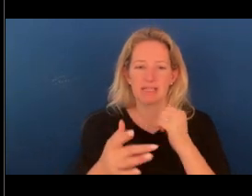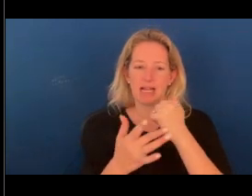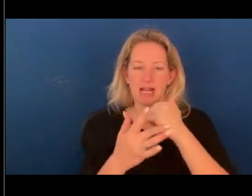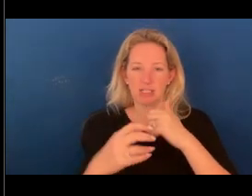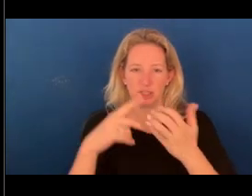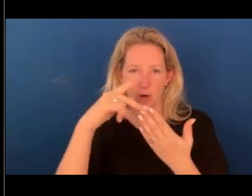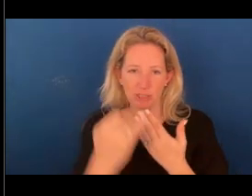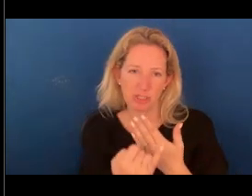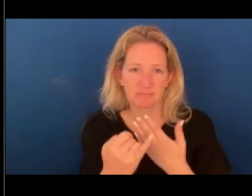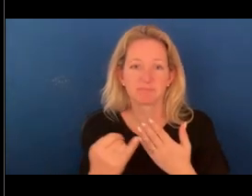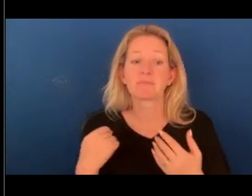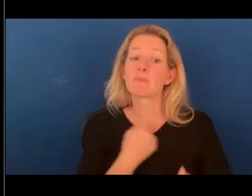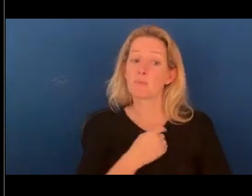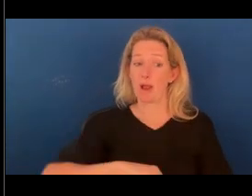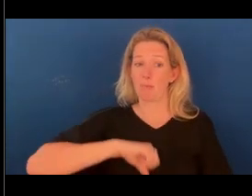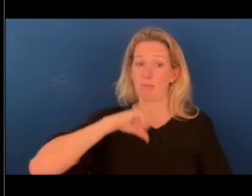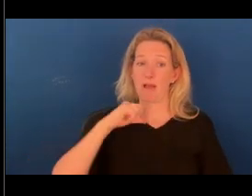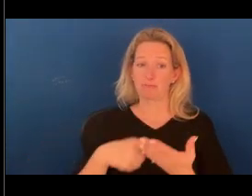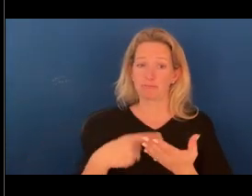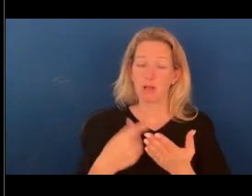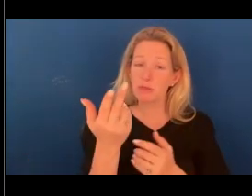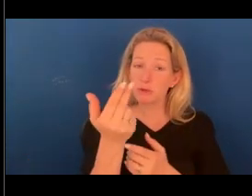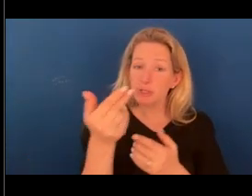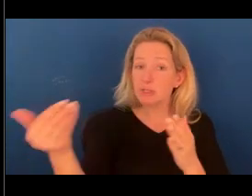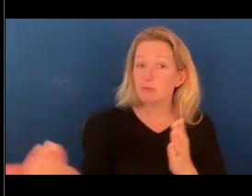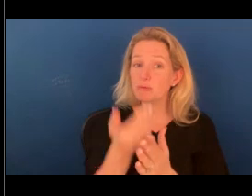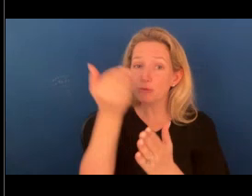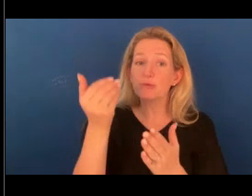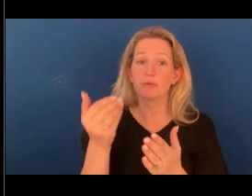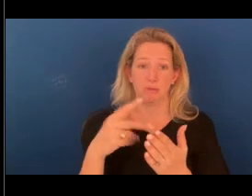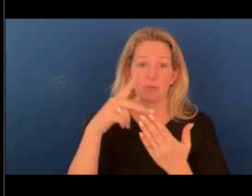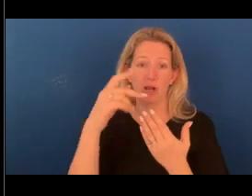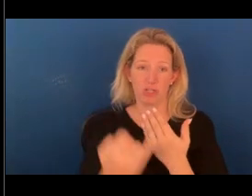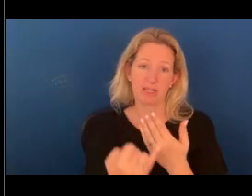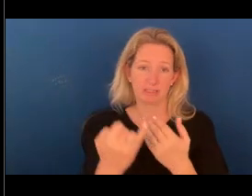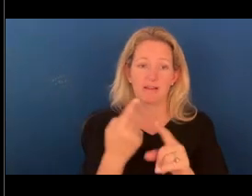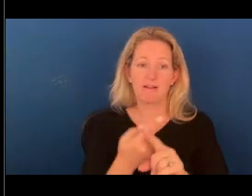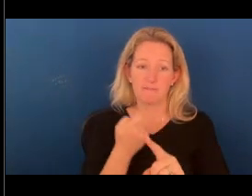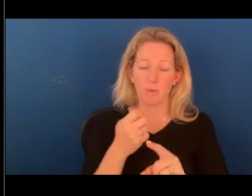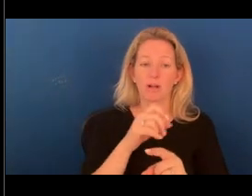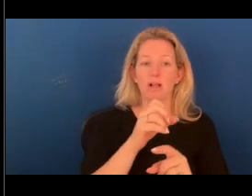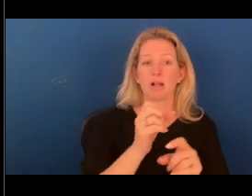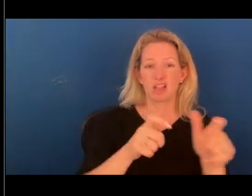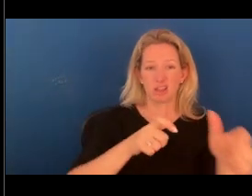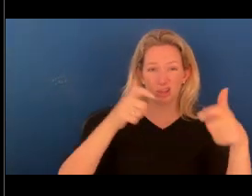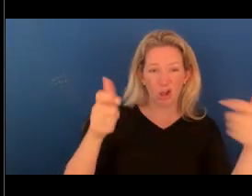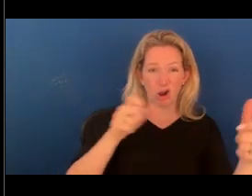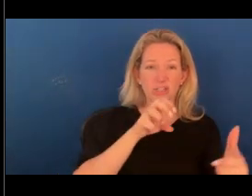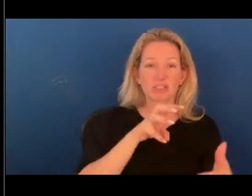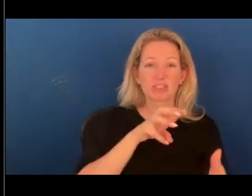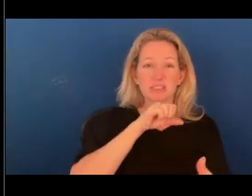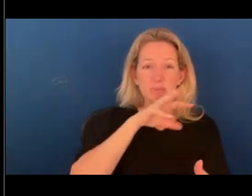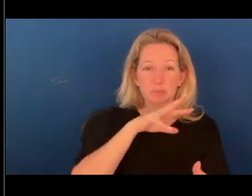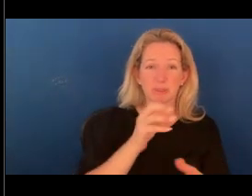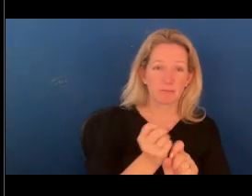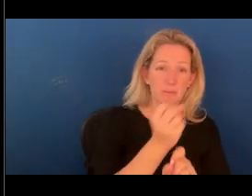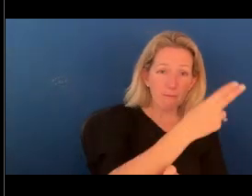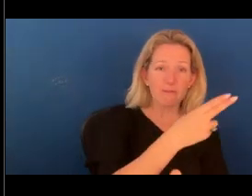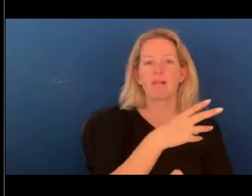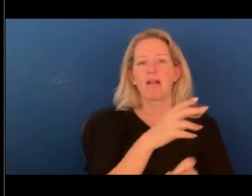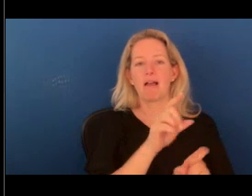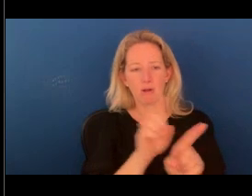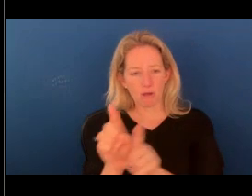awarded funding under the Marine Debris Removal and Interception Technologies grant awards for fiscal year 2024 that represent $23